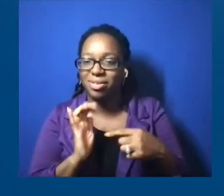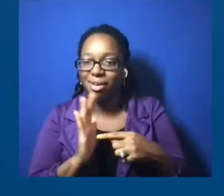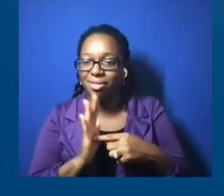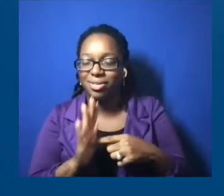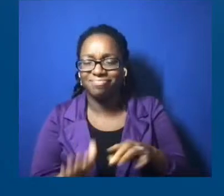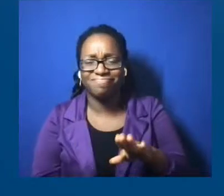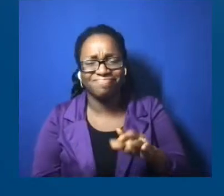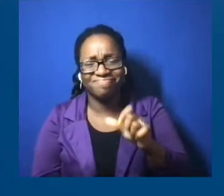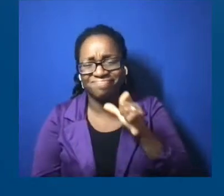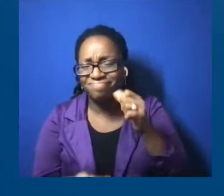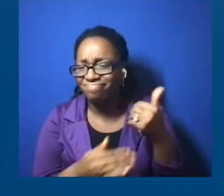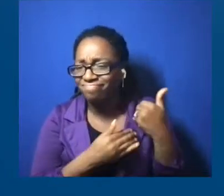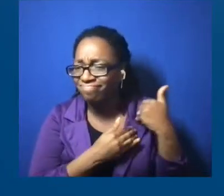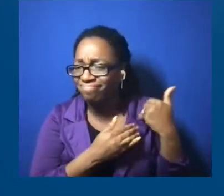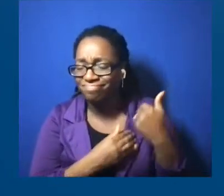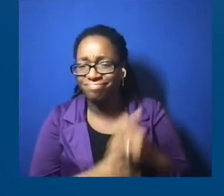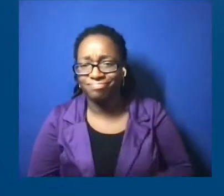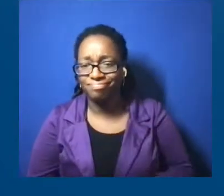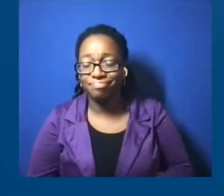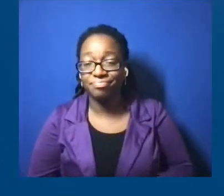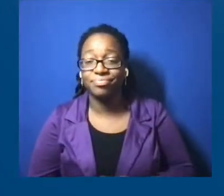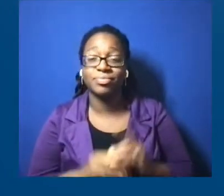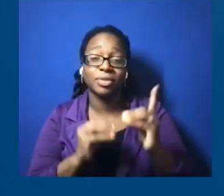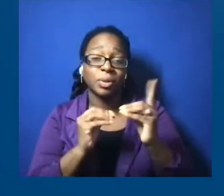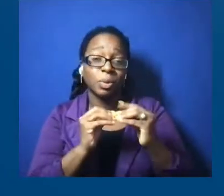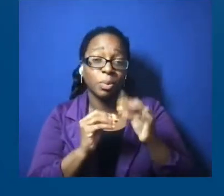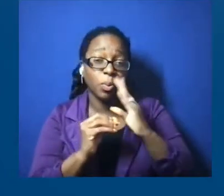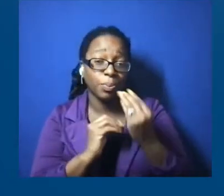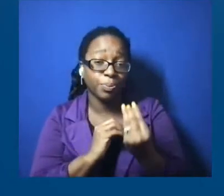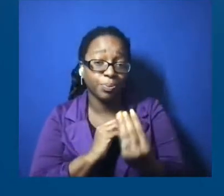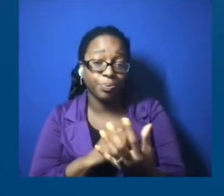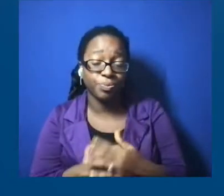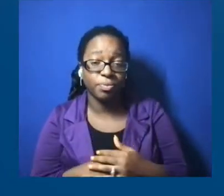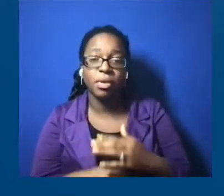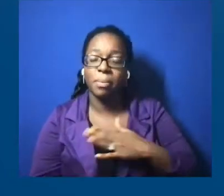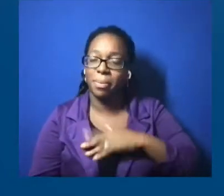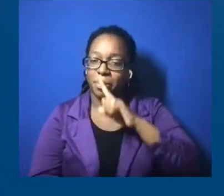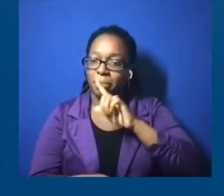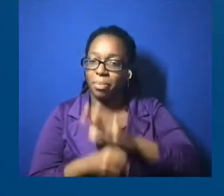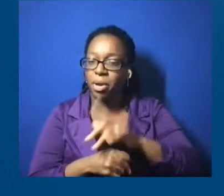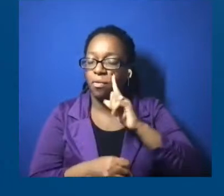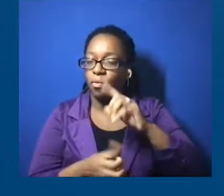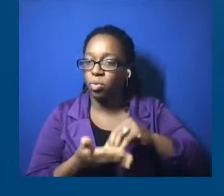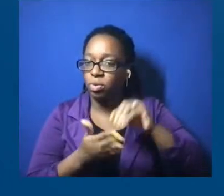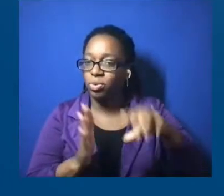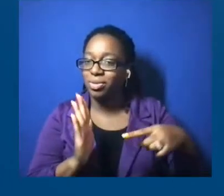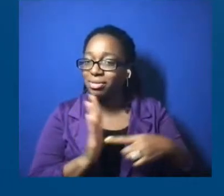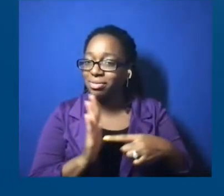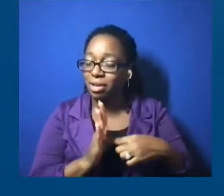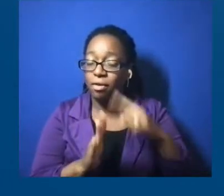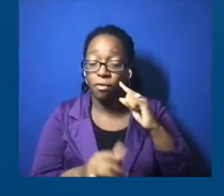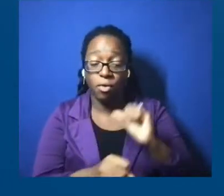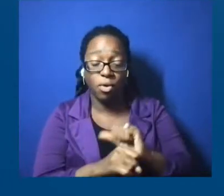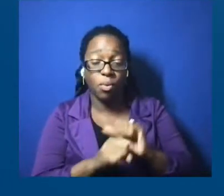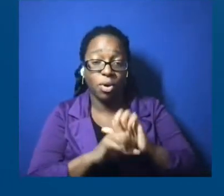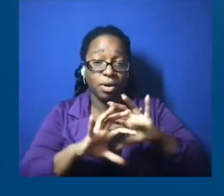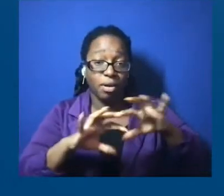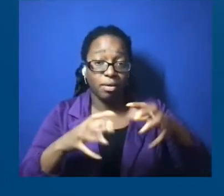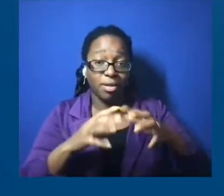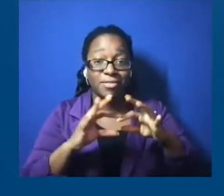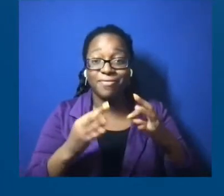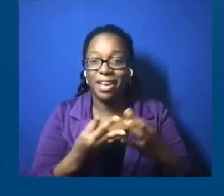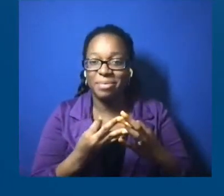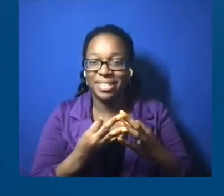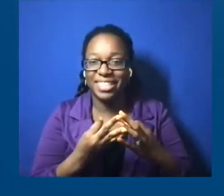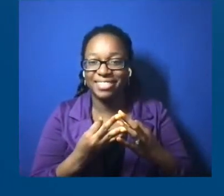one more thing. I kept my commitment to help ease the burden on student debt for working and middle-class families. Exactly 1